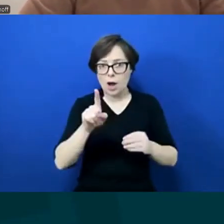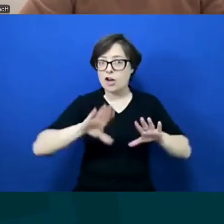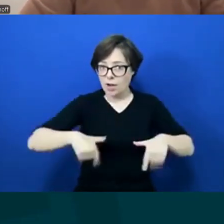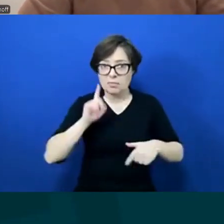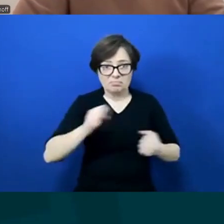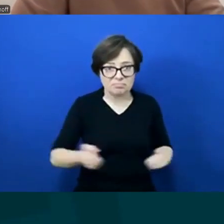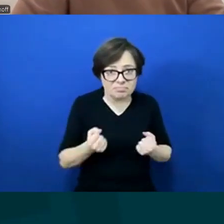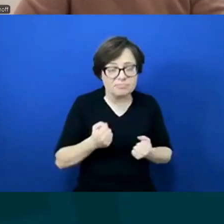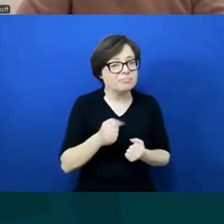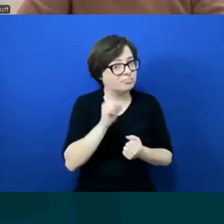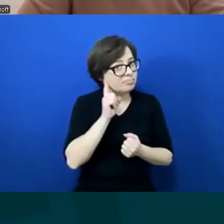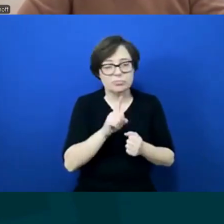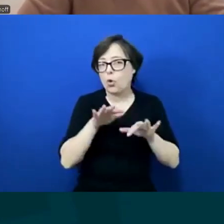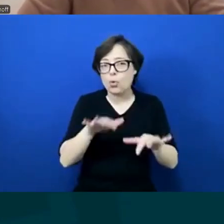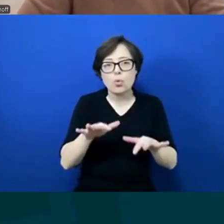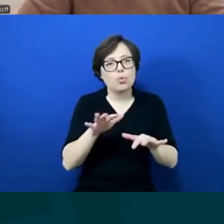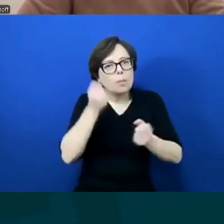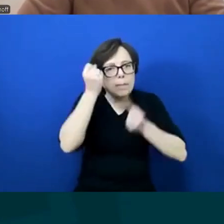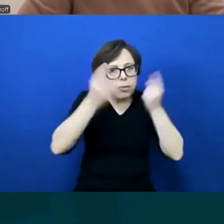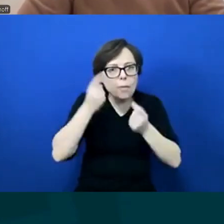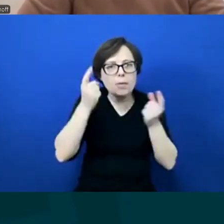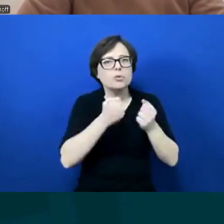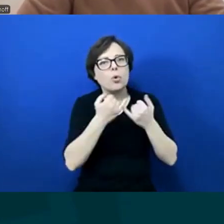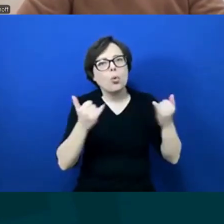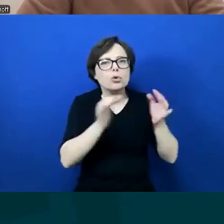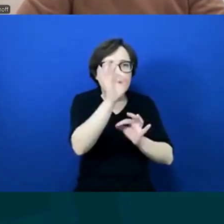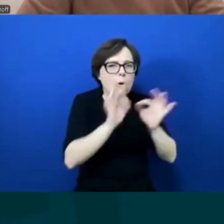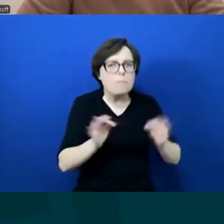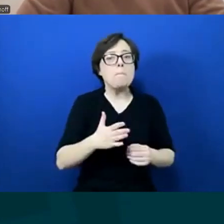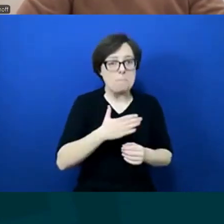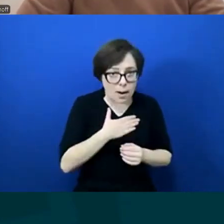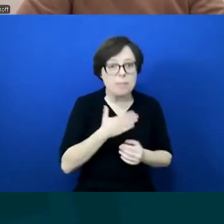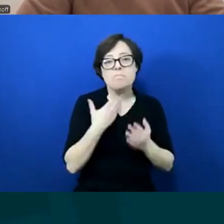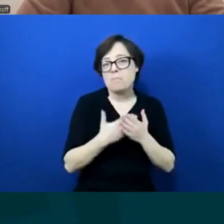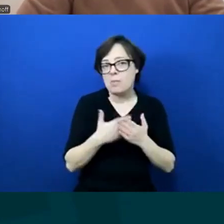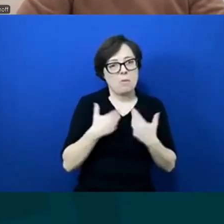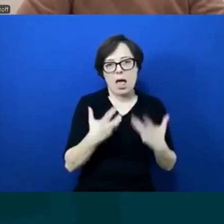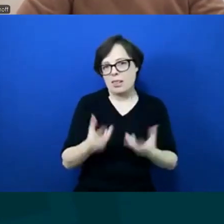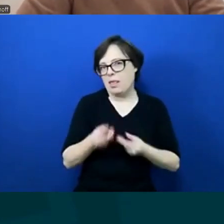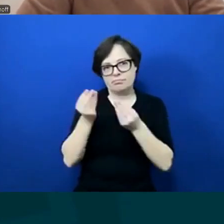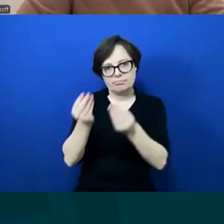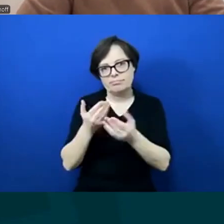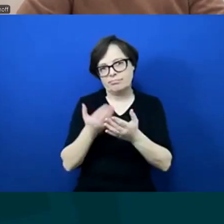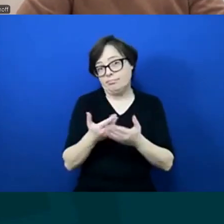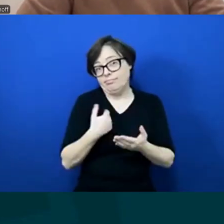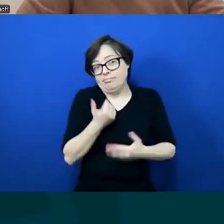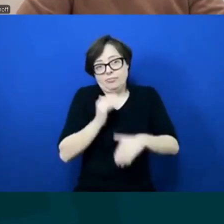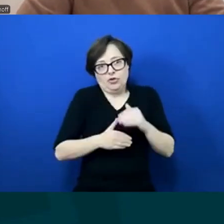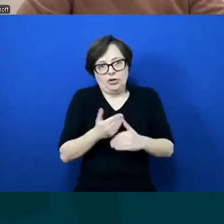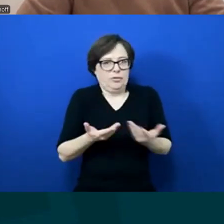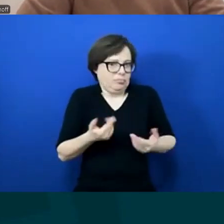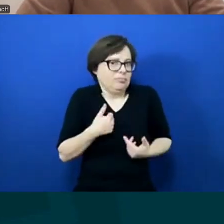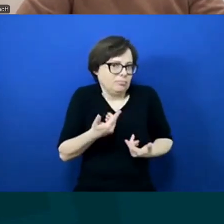measures. So we are very pleased that we were able to mobilize three highly qualified Swiss